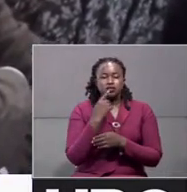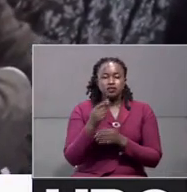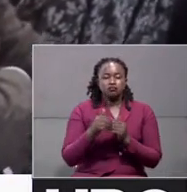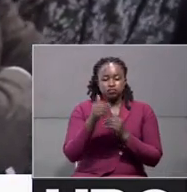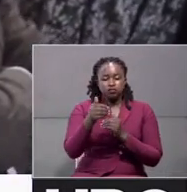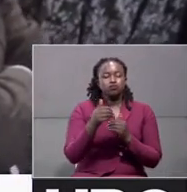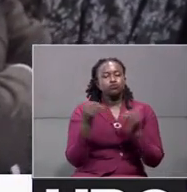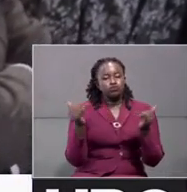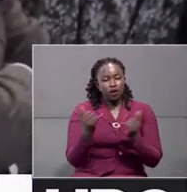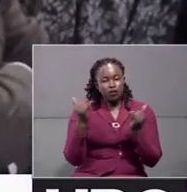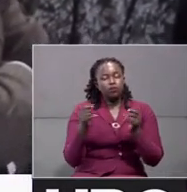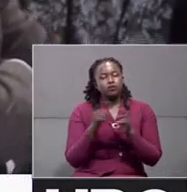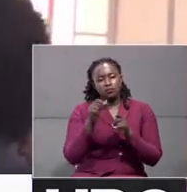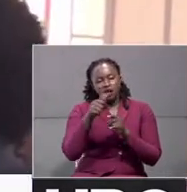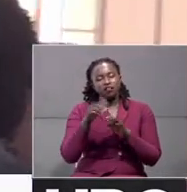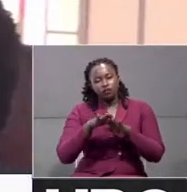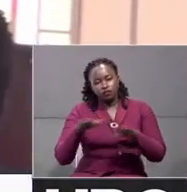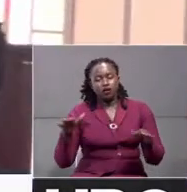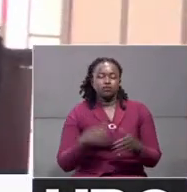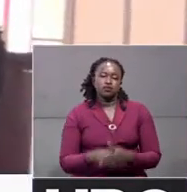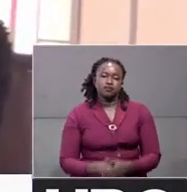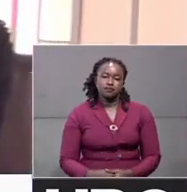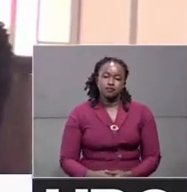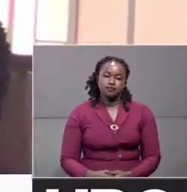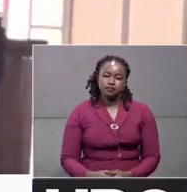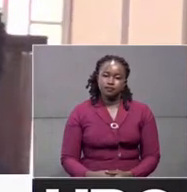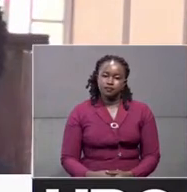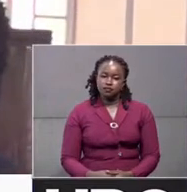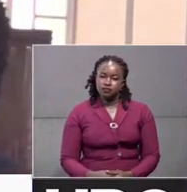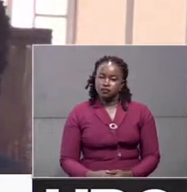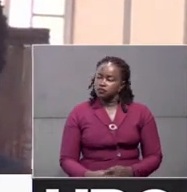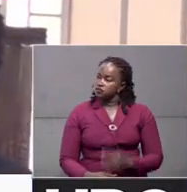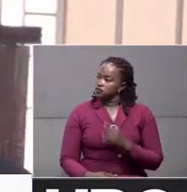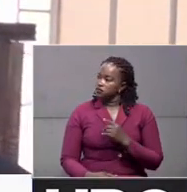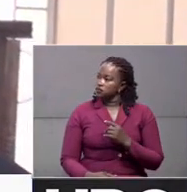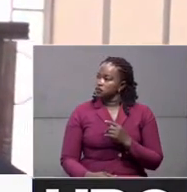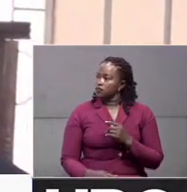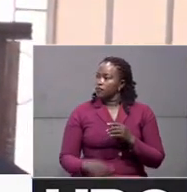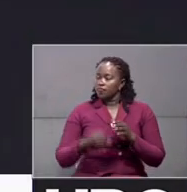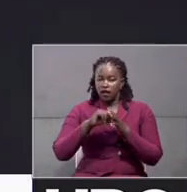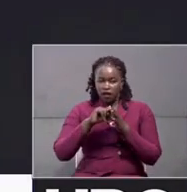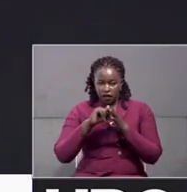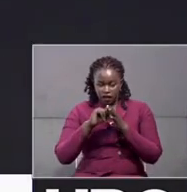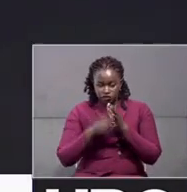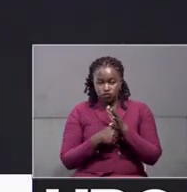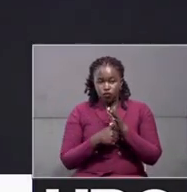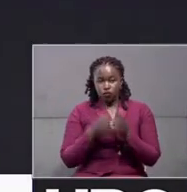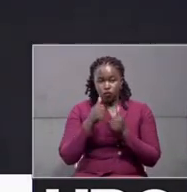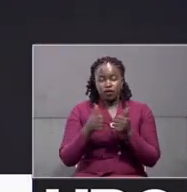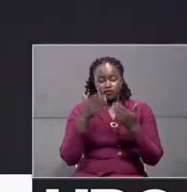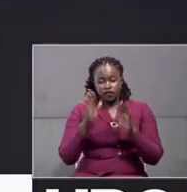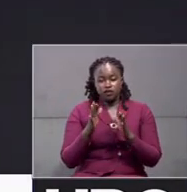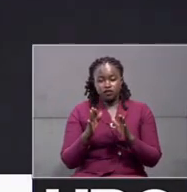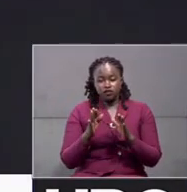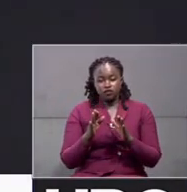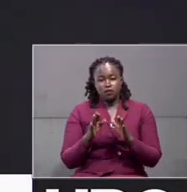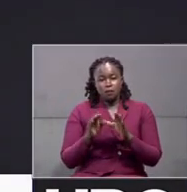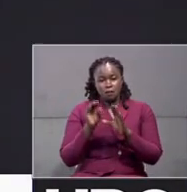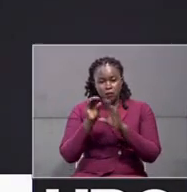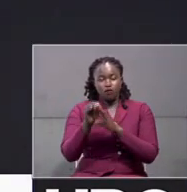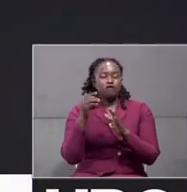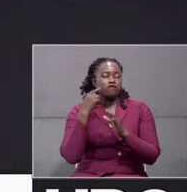trial, among other grounds. A matter that has already been fixed for hearing, the aims of